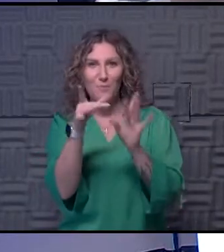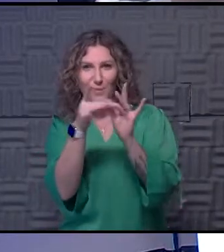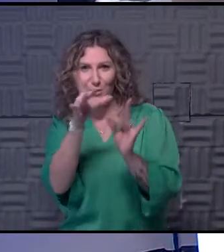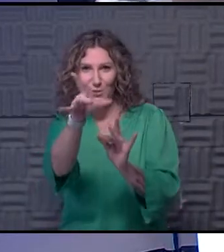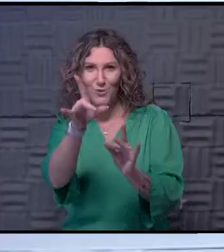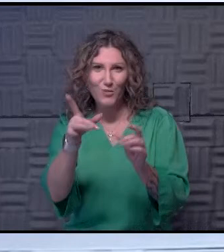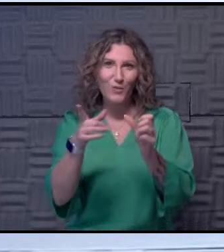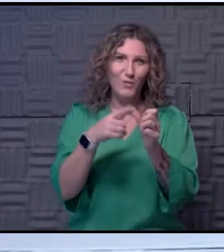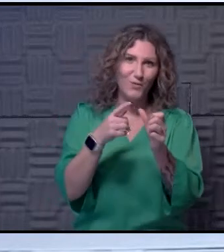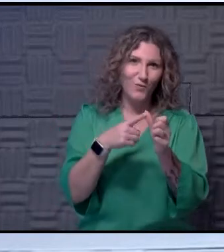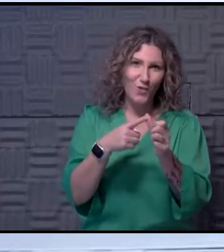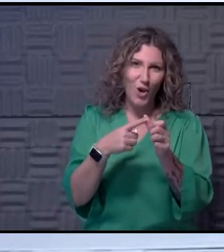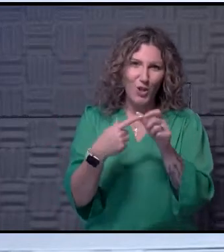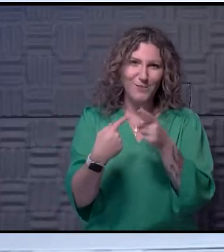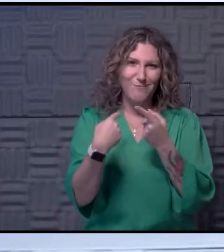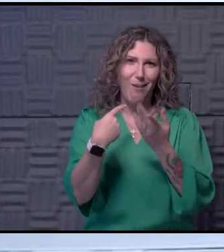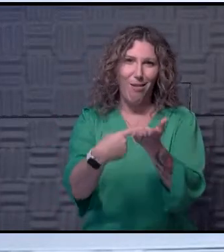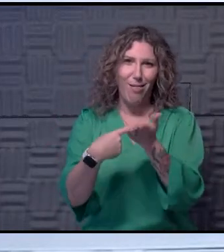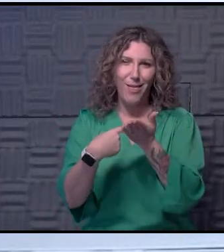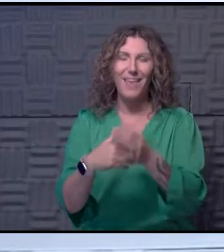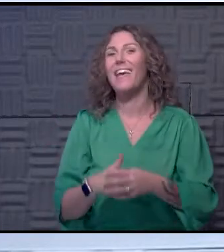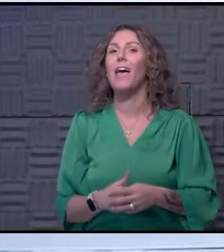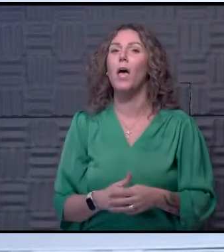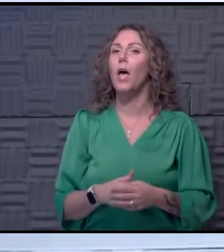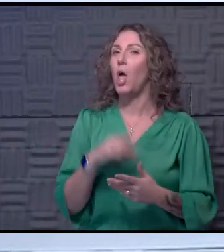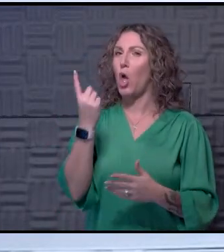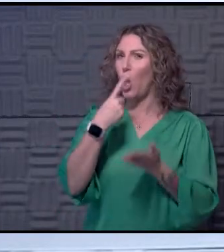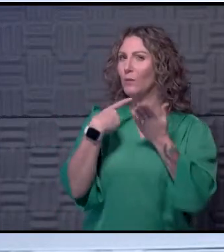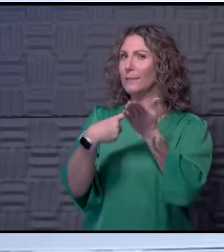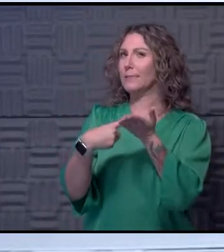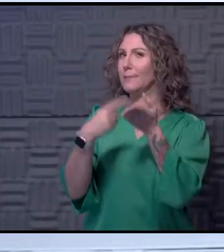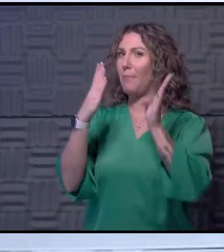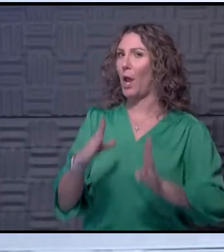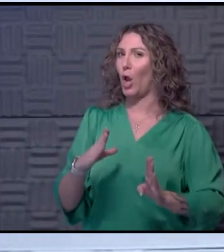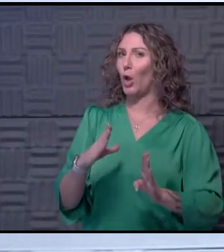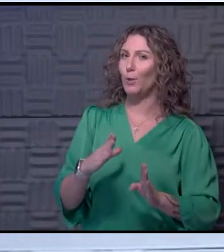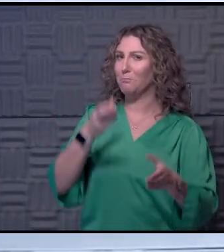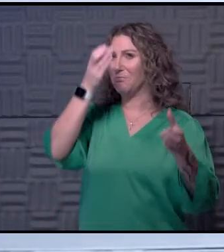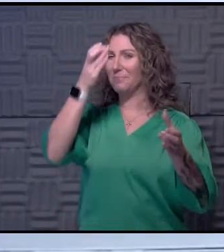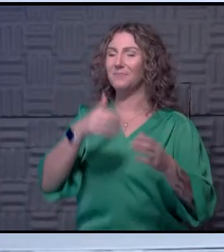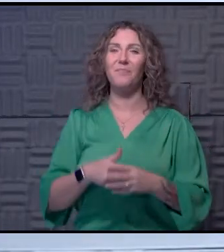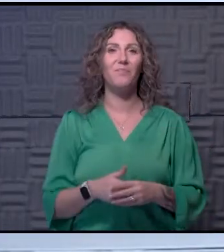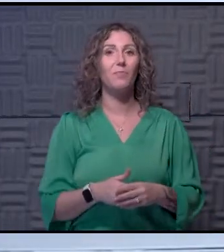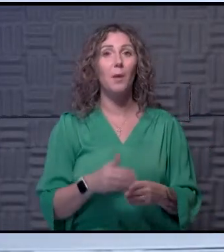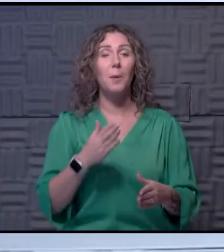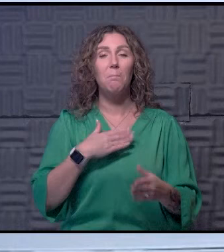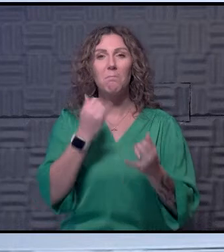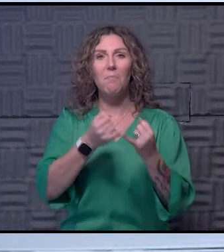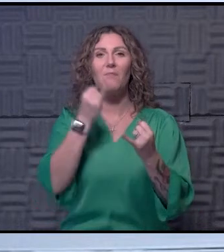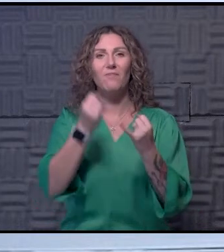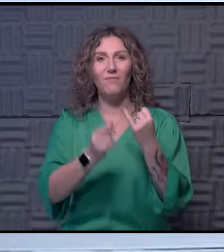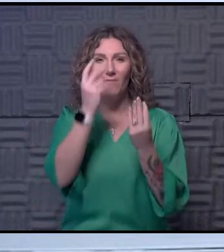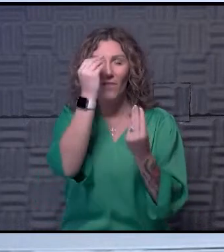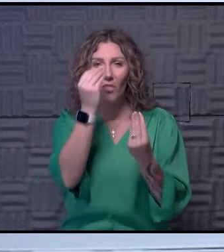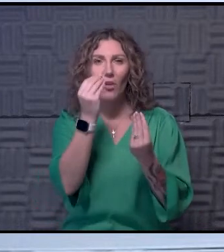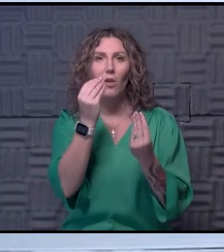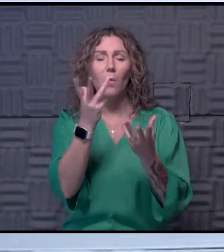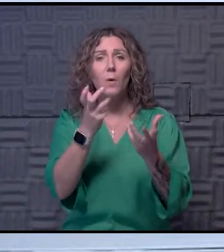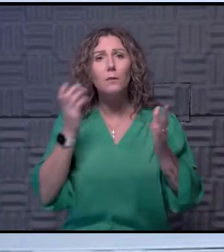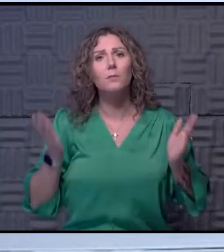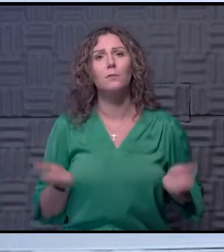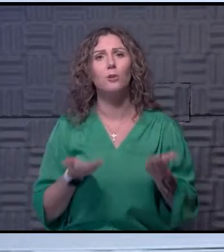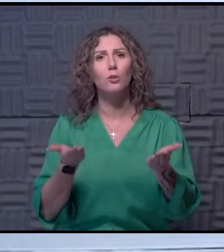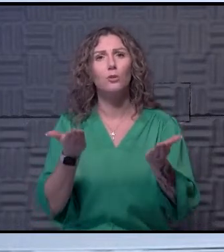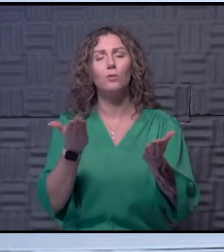done. Thanks. Always a debater. For my closing thought, I would just like to encourage